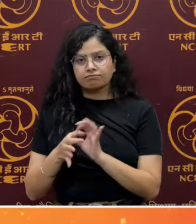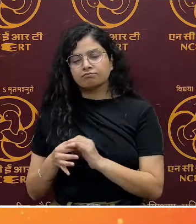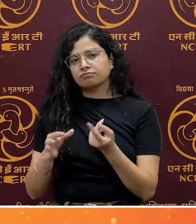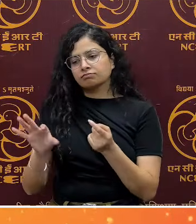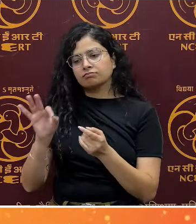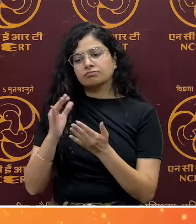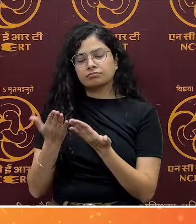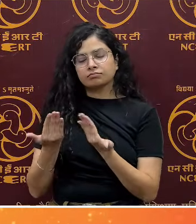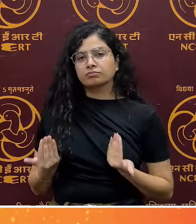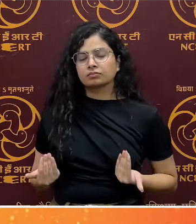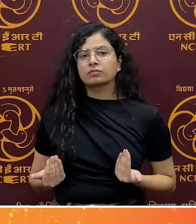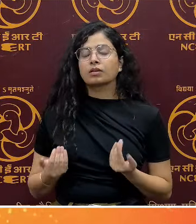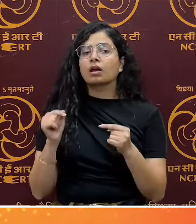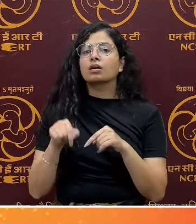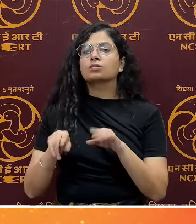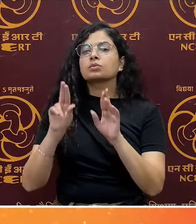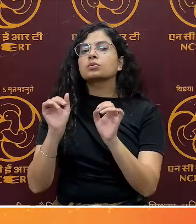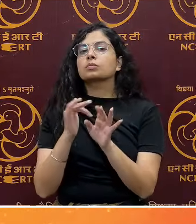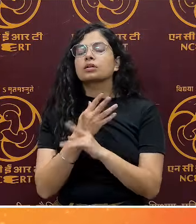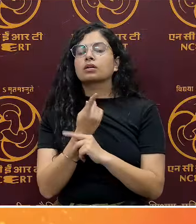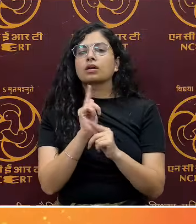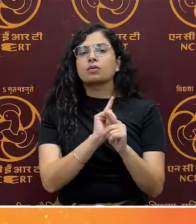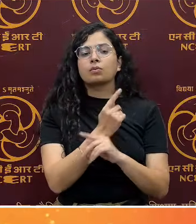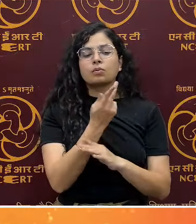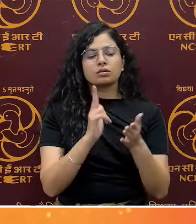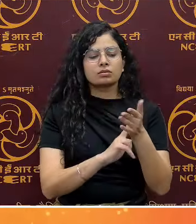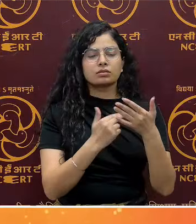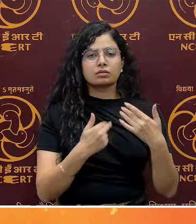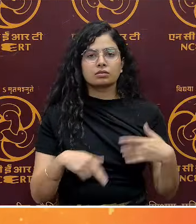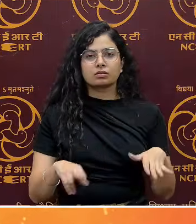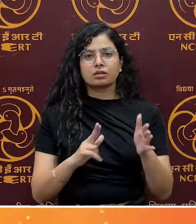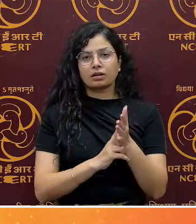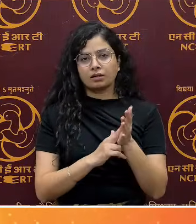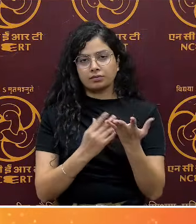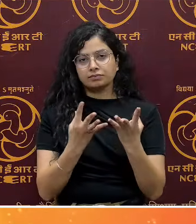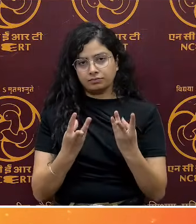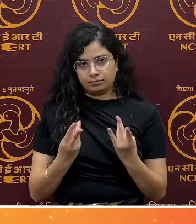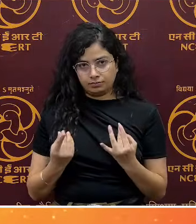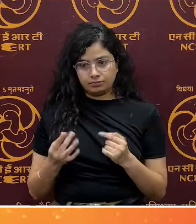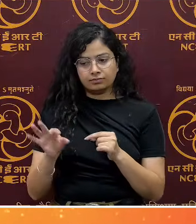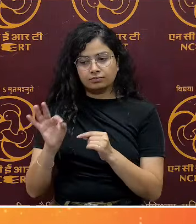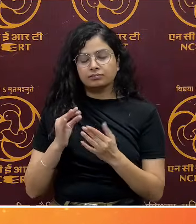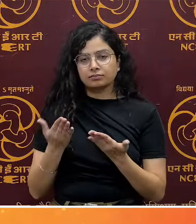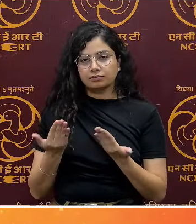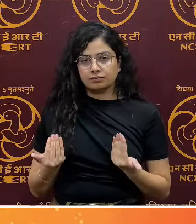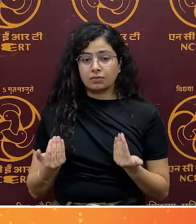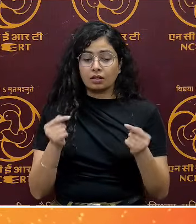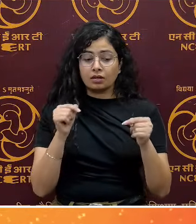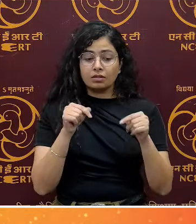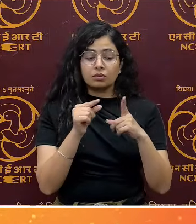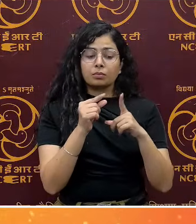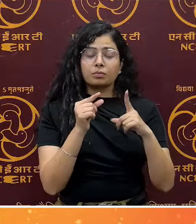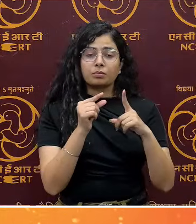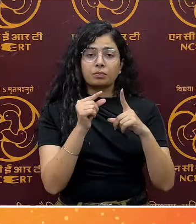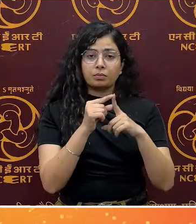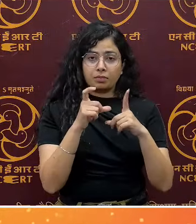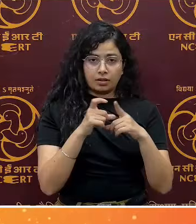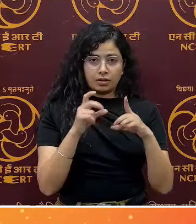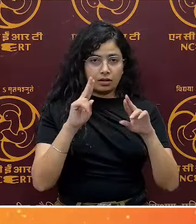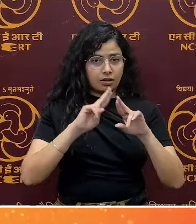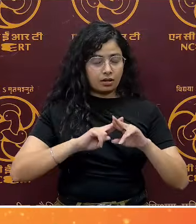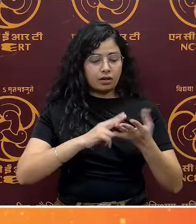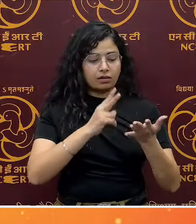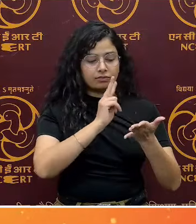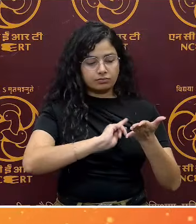first and natural numbers. We will click on it, and there is a activity PDF. They can read it about this